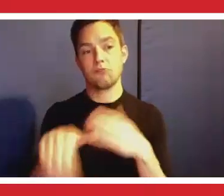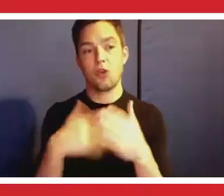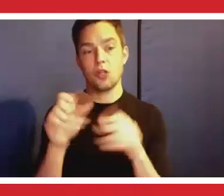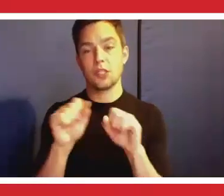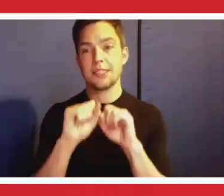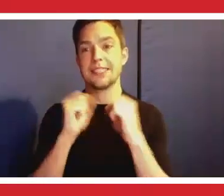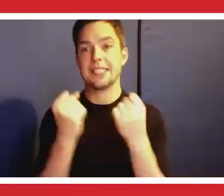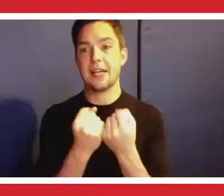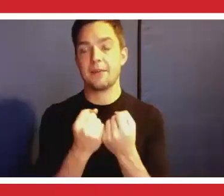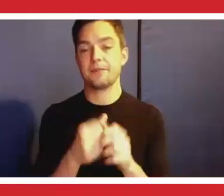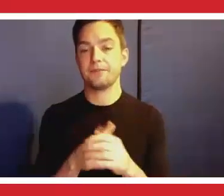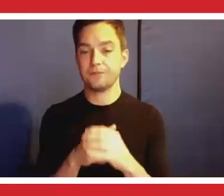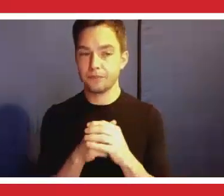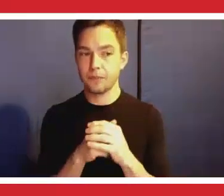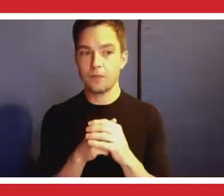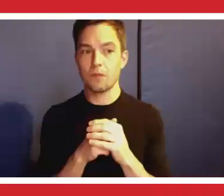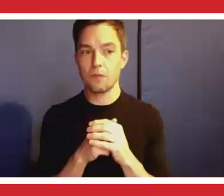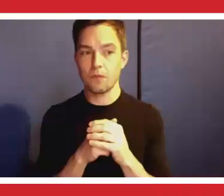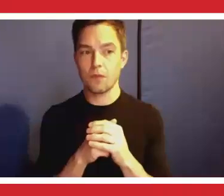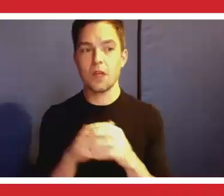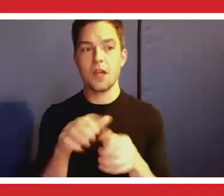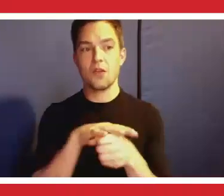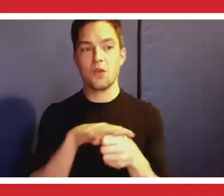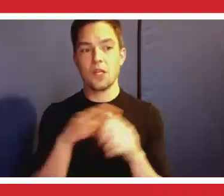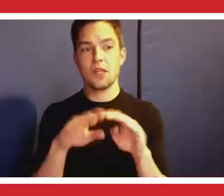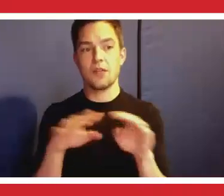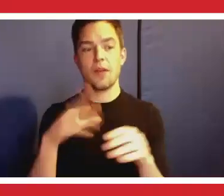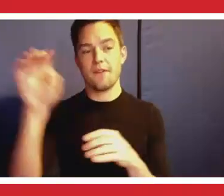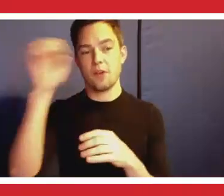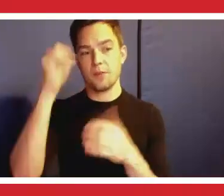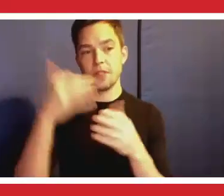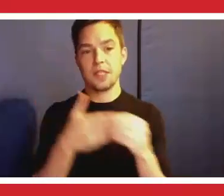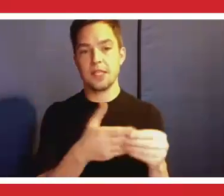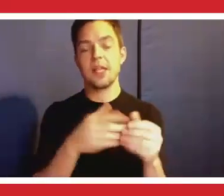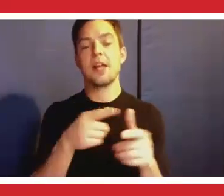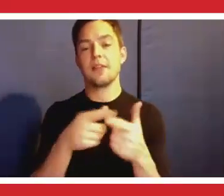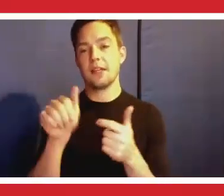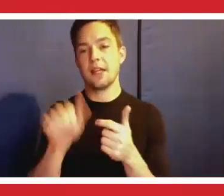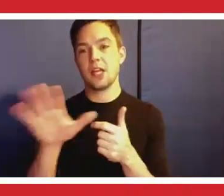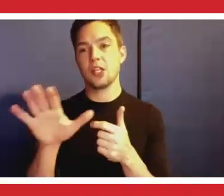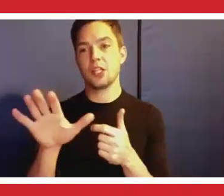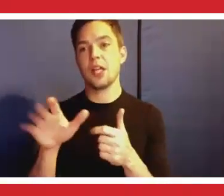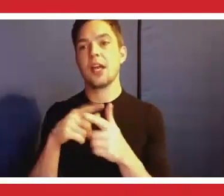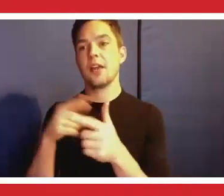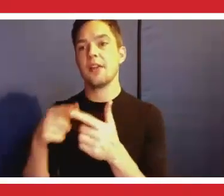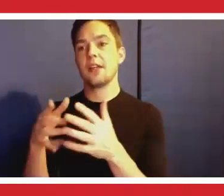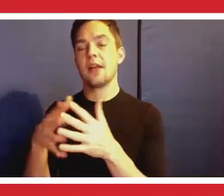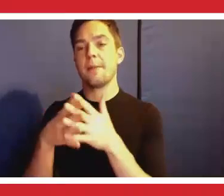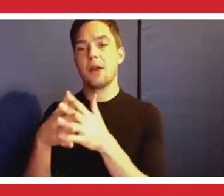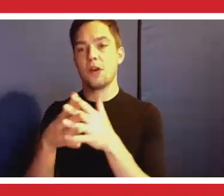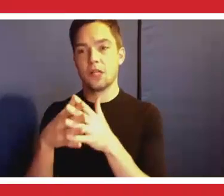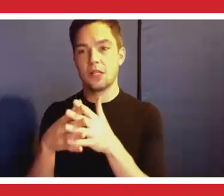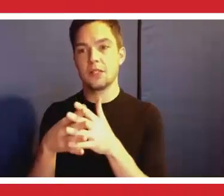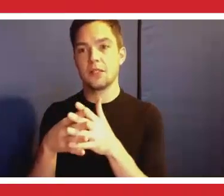still leading. Then we have Asia and Americas. Americas is North and